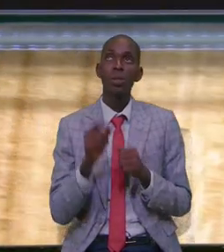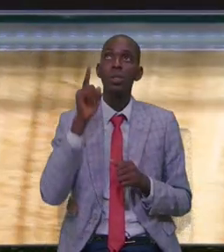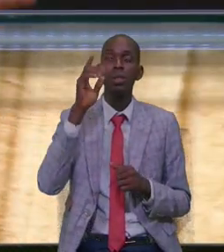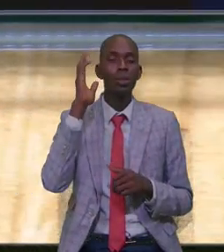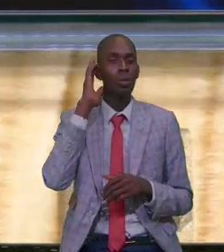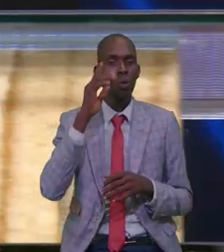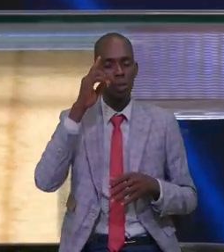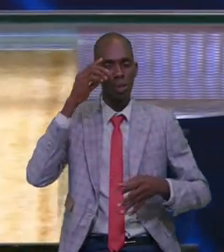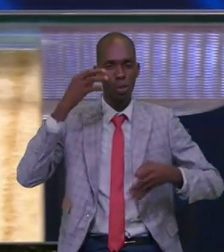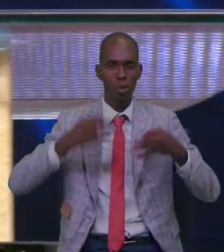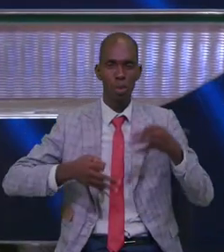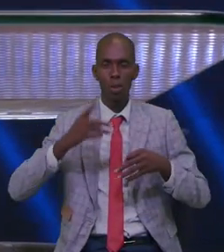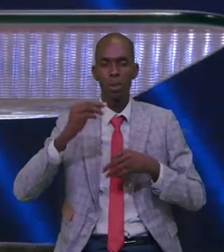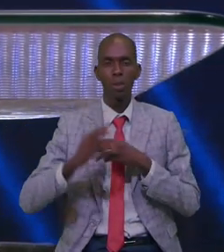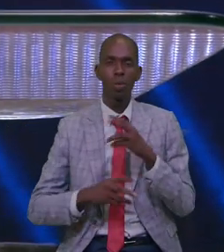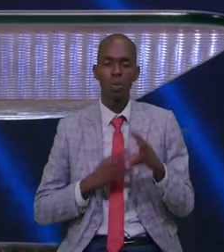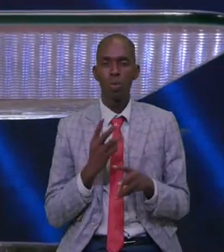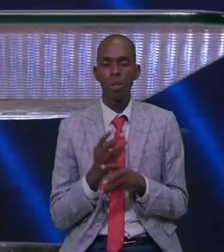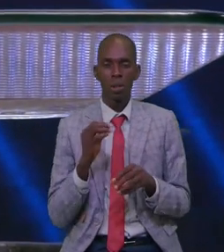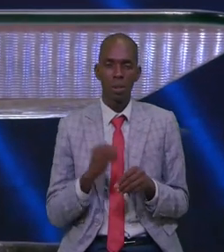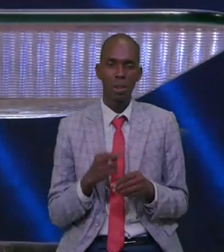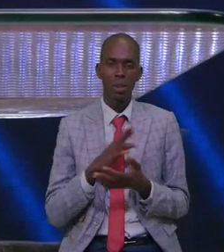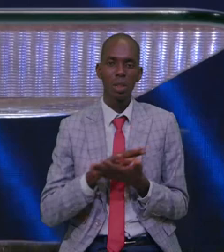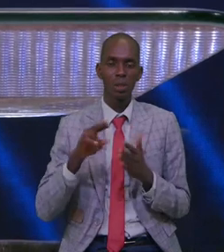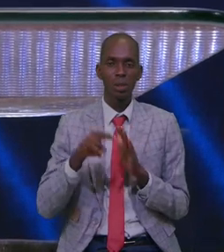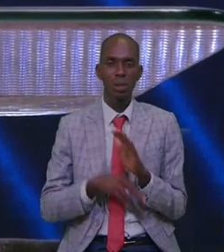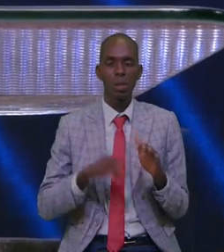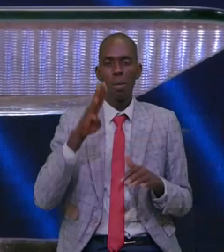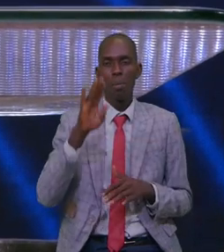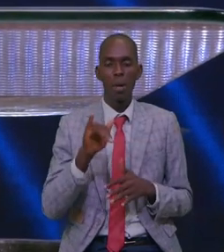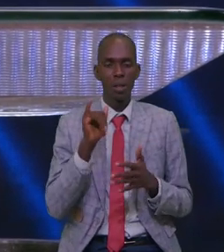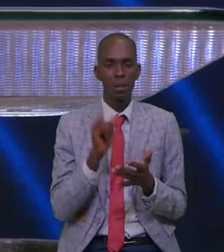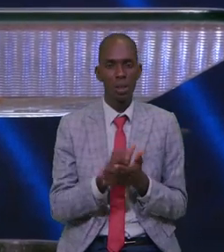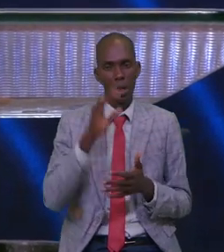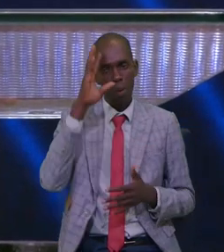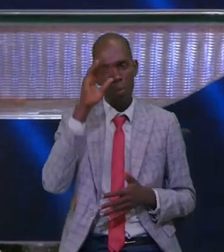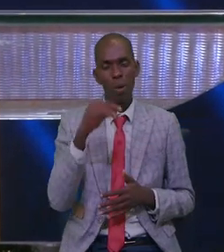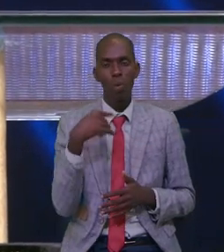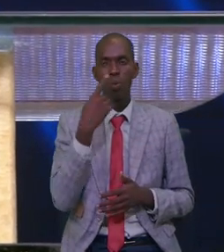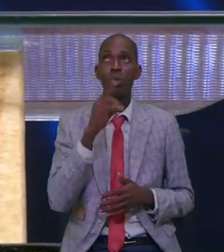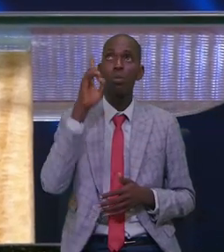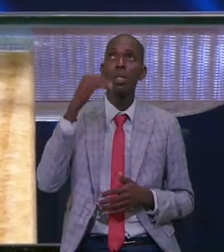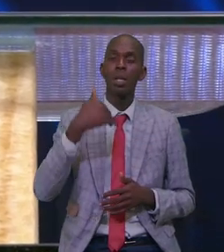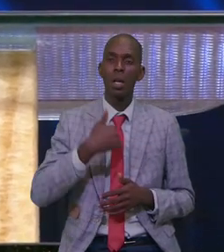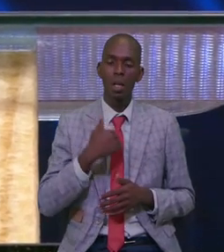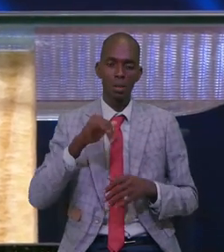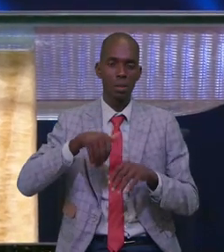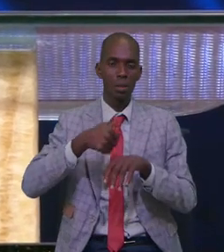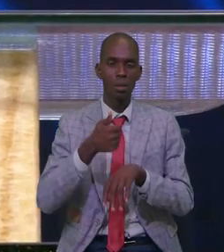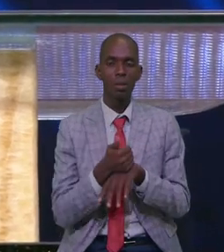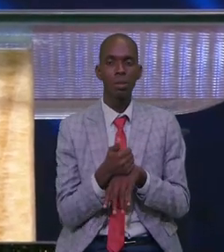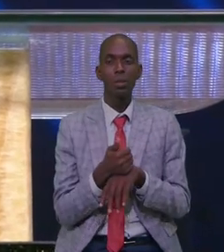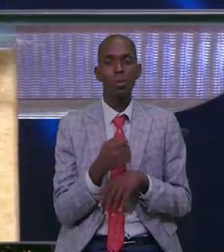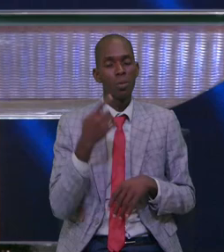the world in righteousness by that man whom he has ordained, whereof he